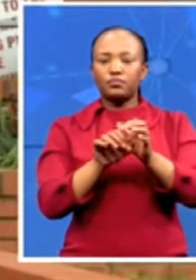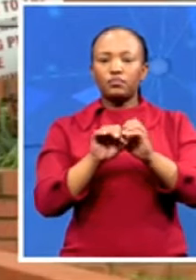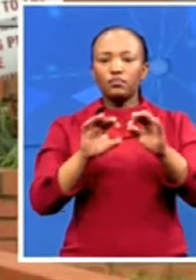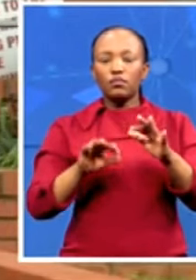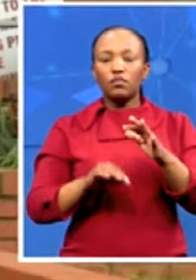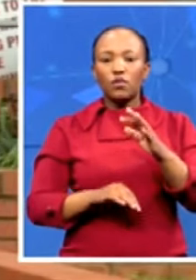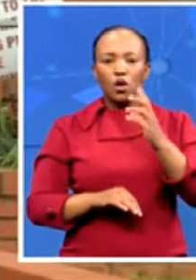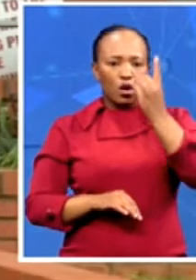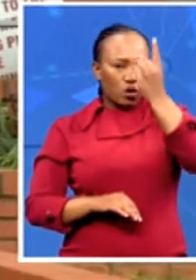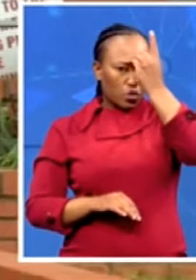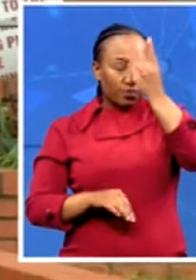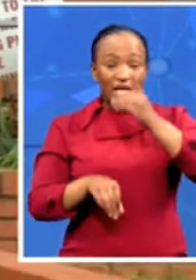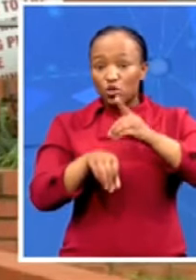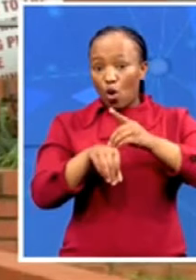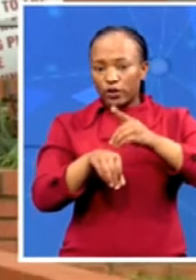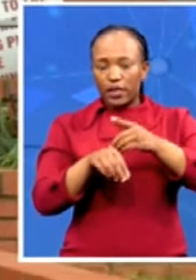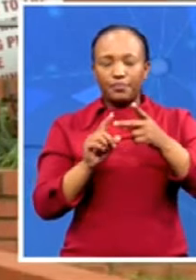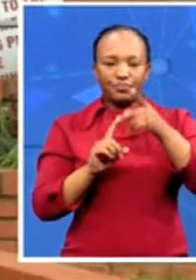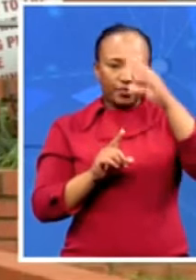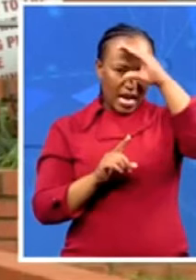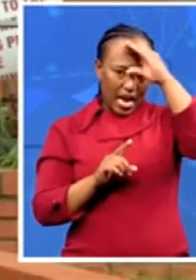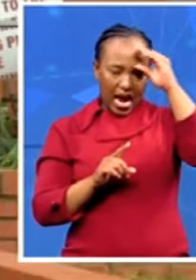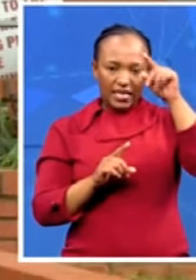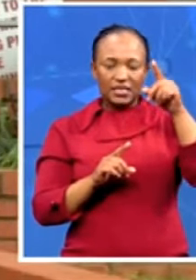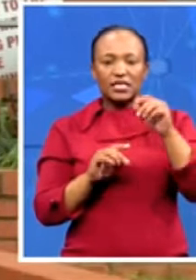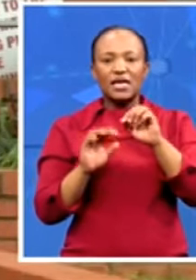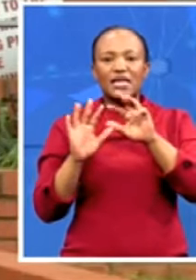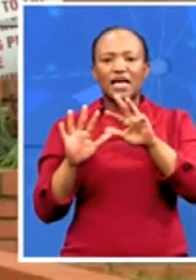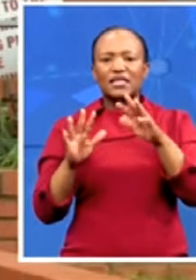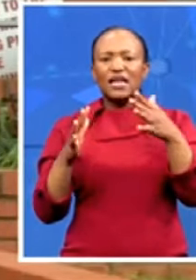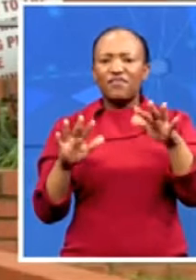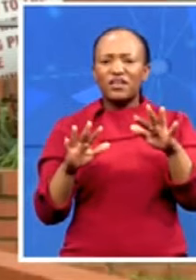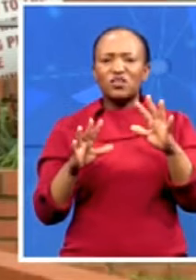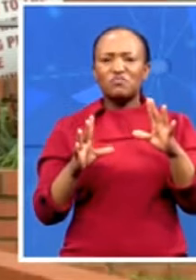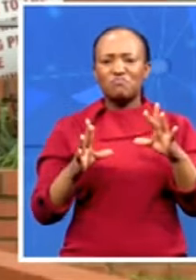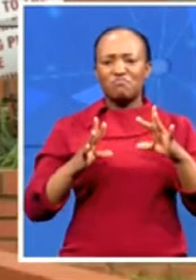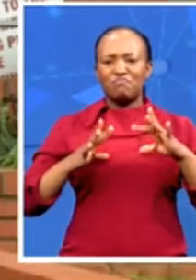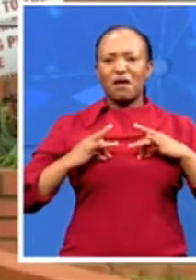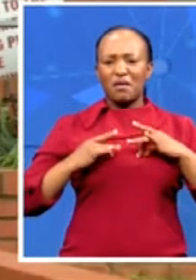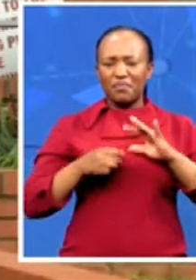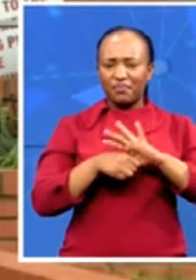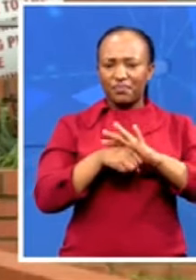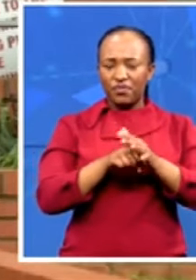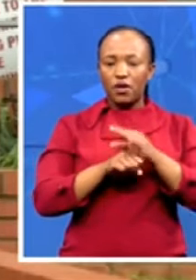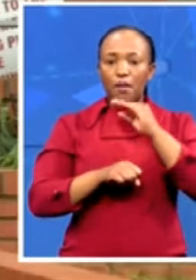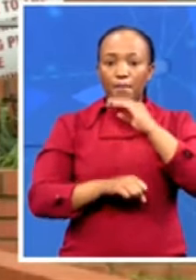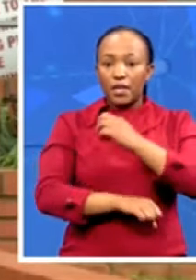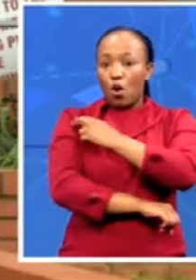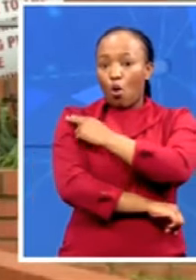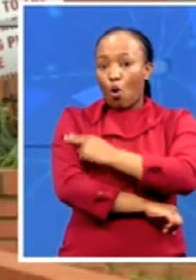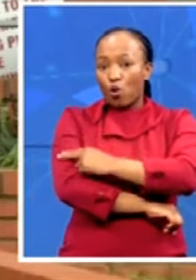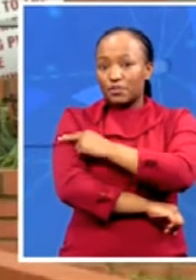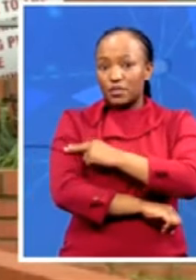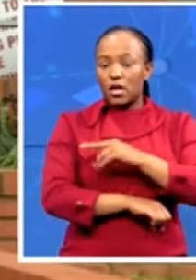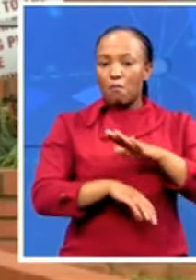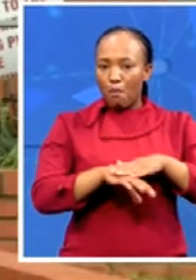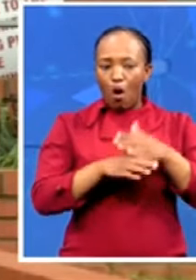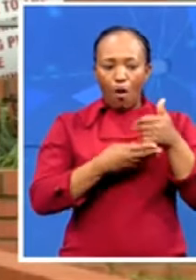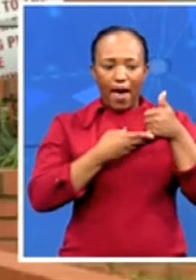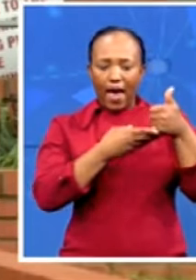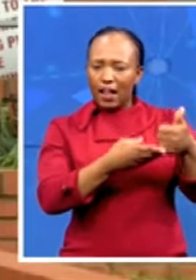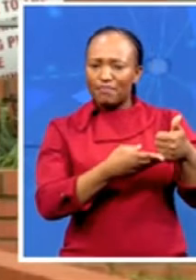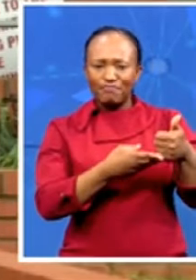of them actually tested positive for COVID-19, meaning that the hospital could not help more people that are coming into the hospital. So it means that those people